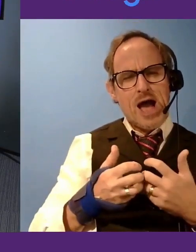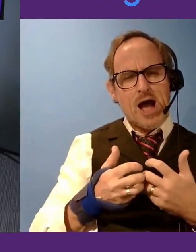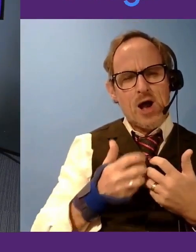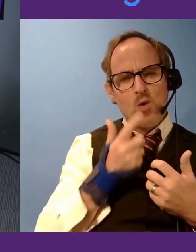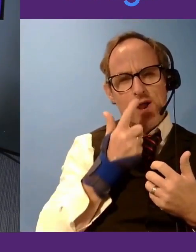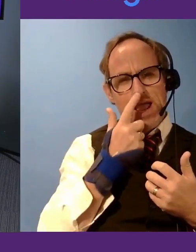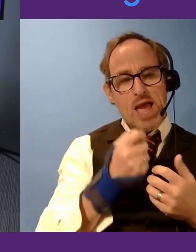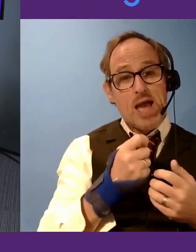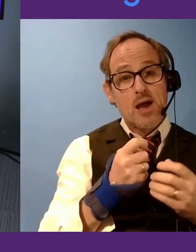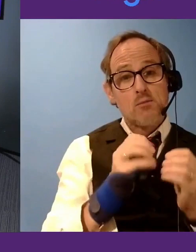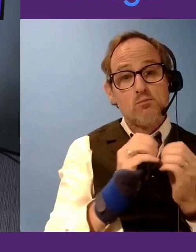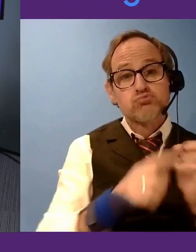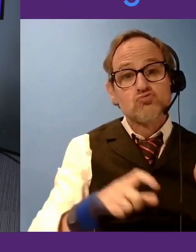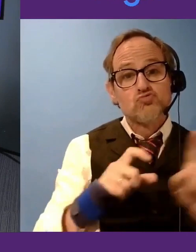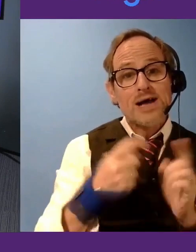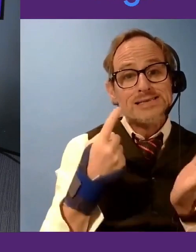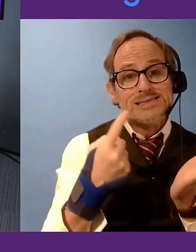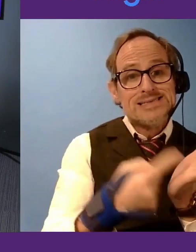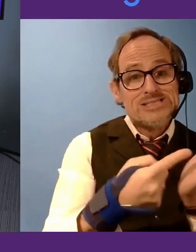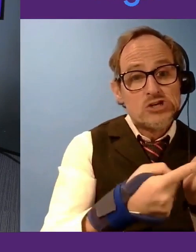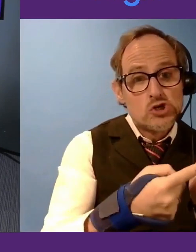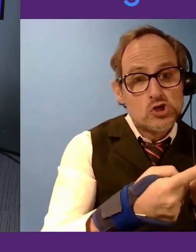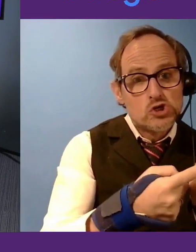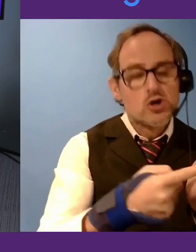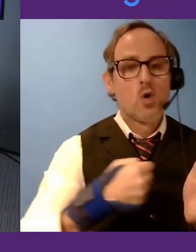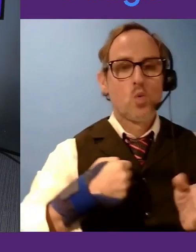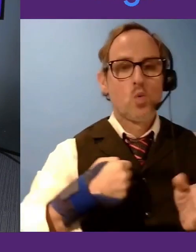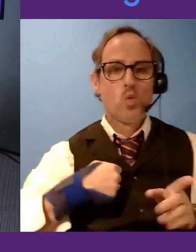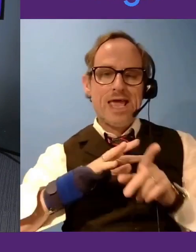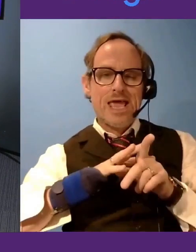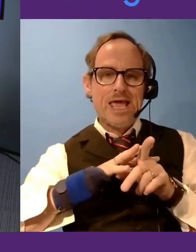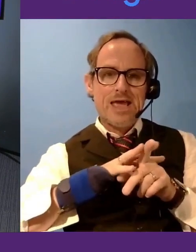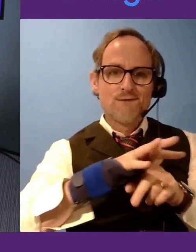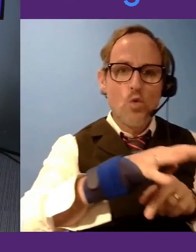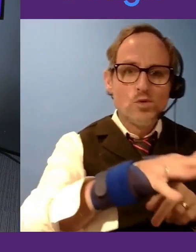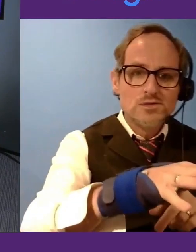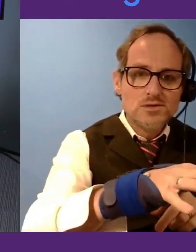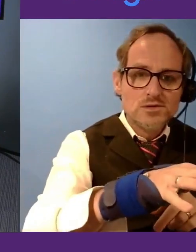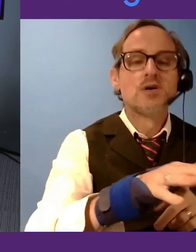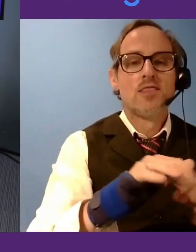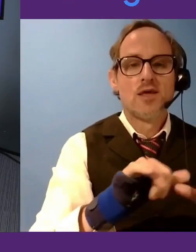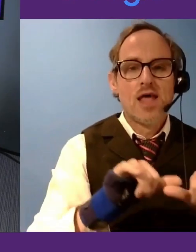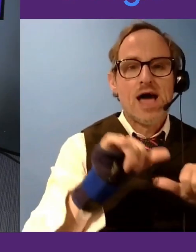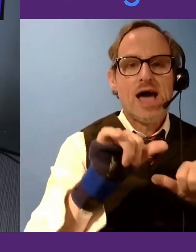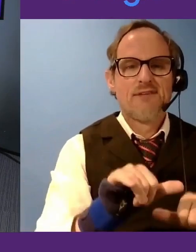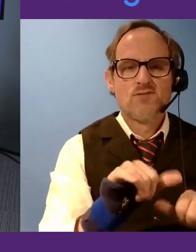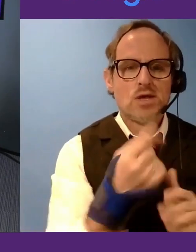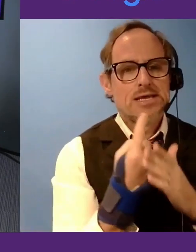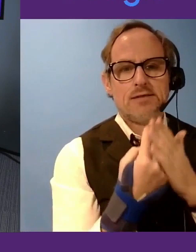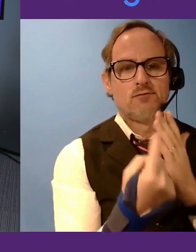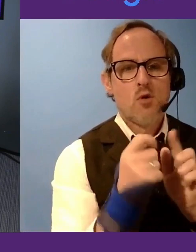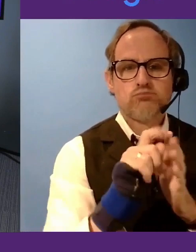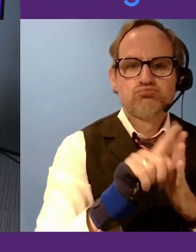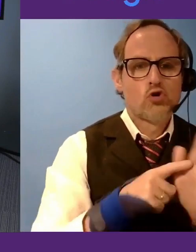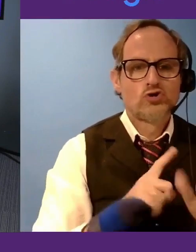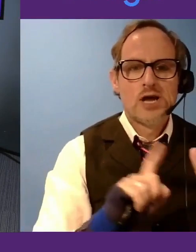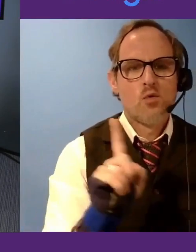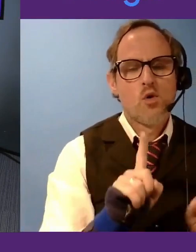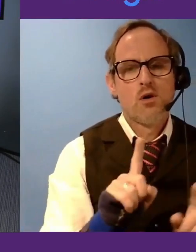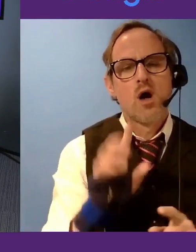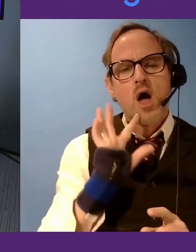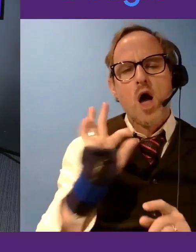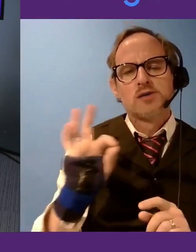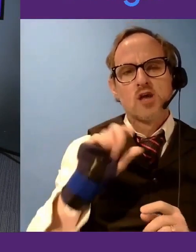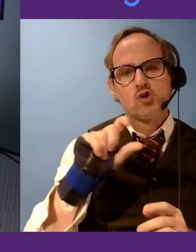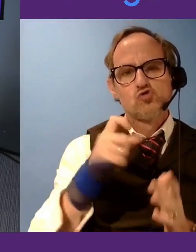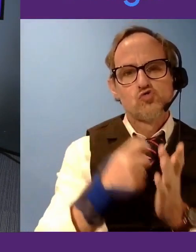into individual projects, individual touch points? And could we go to Craig first, just because you're looking at me, and then we'll go to James.